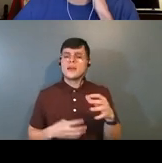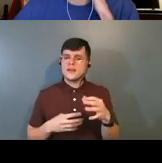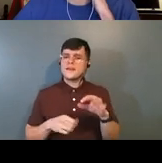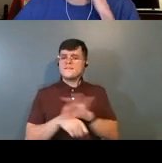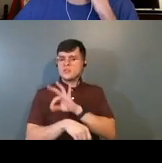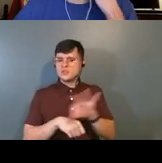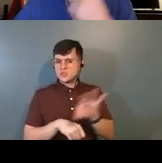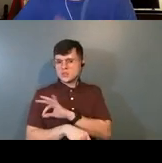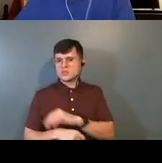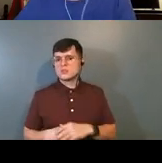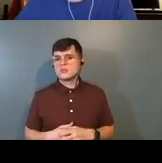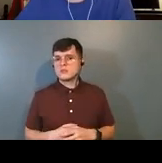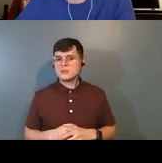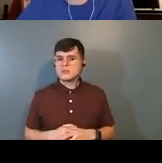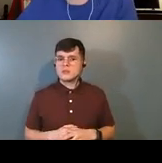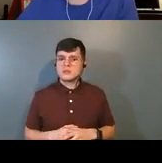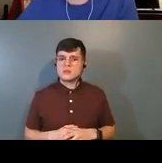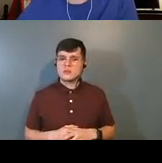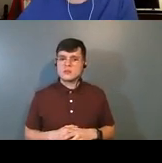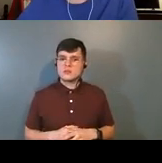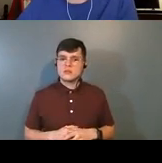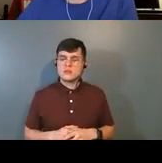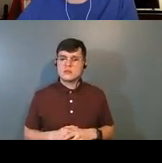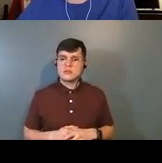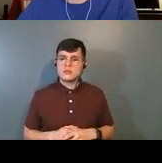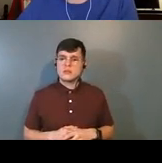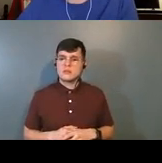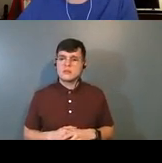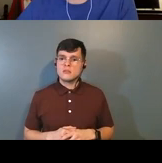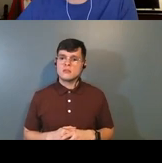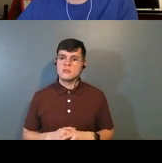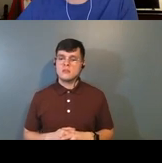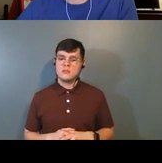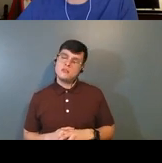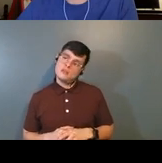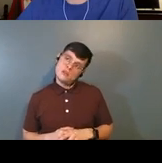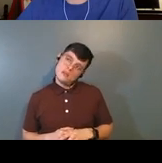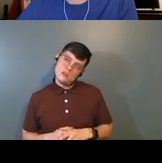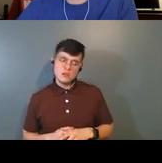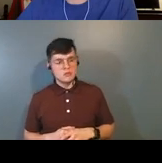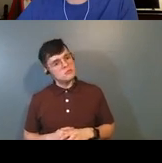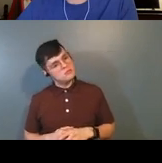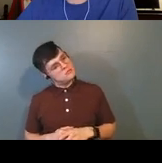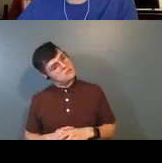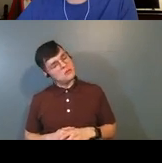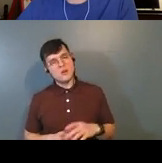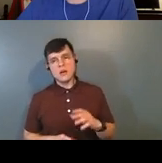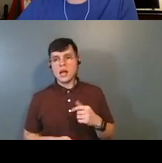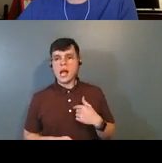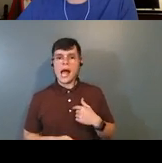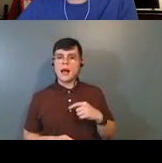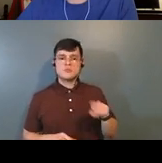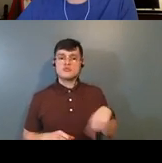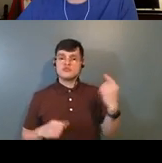pricing. Visited current page link demos. Link add dash ons. Link help center. I'm just crawling down this